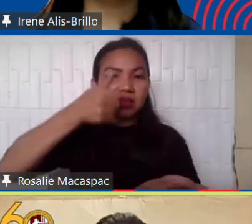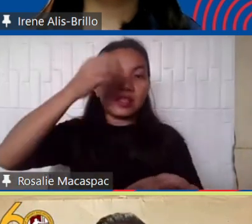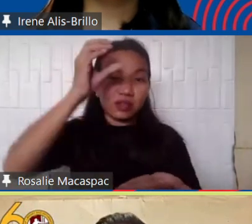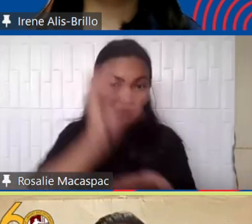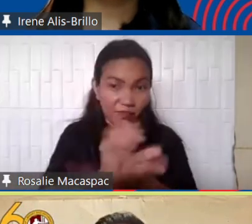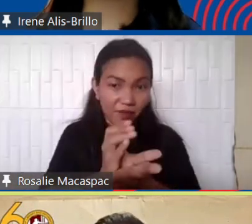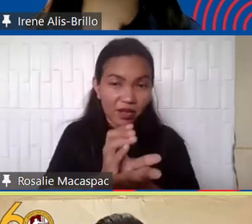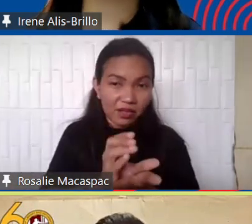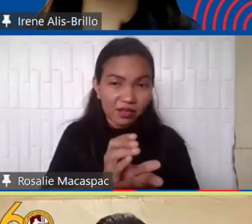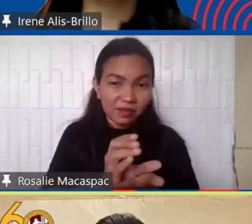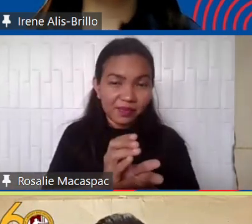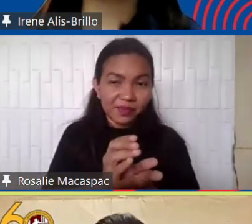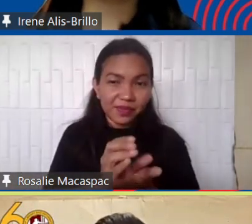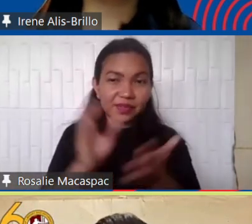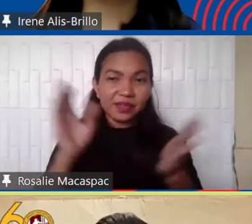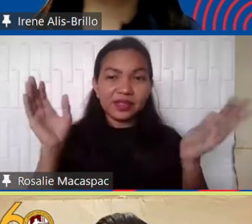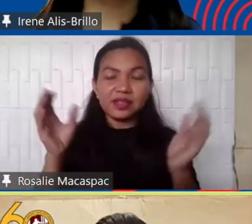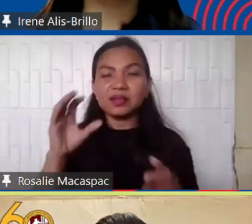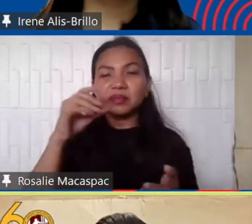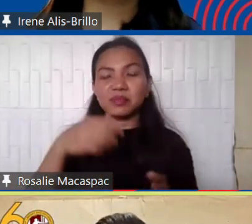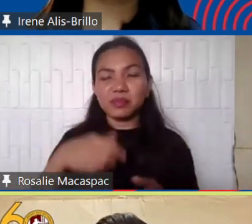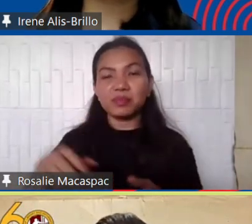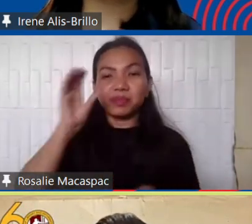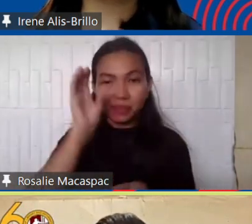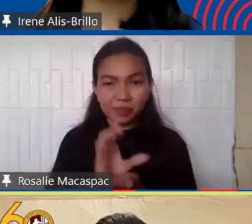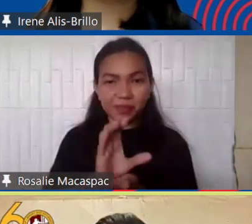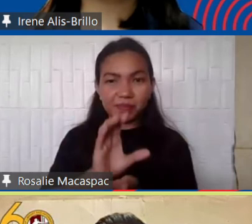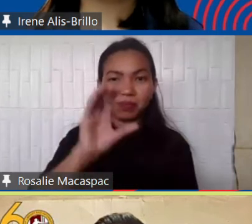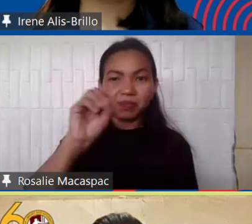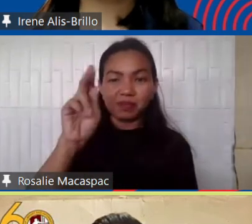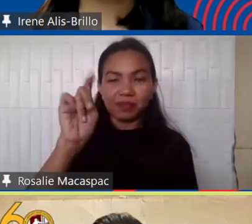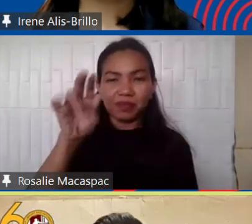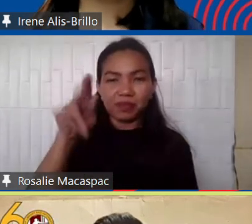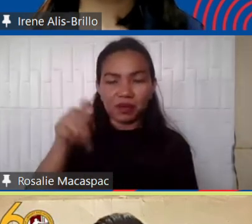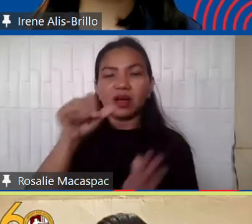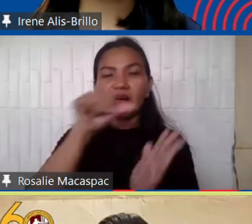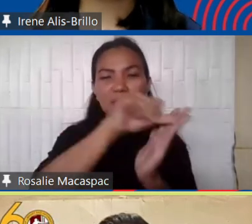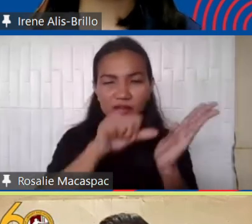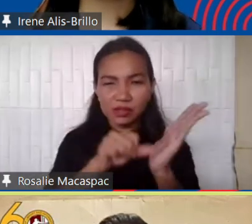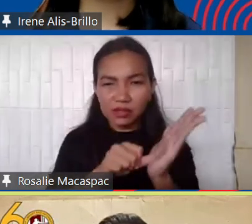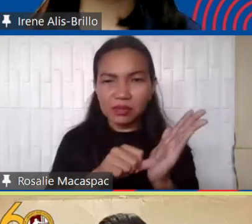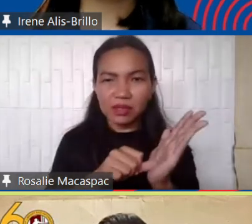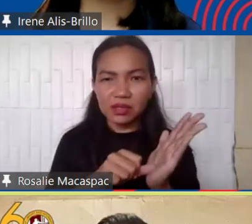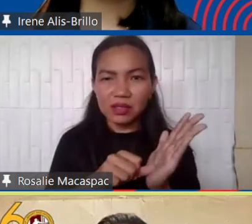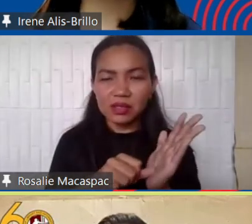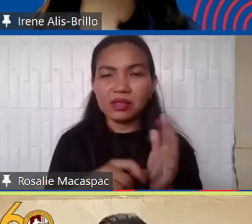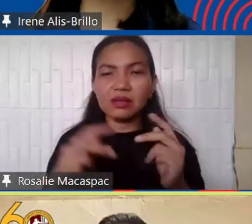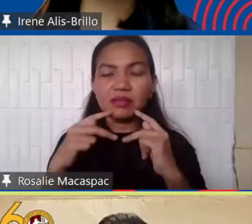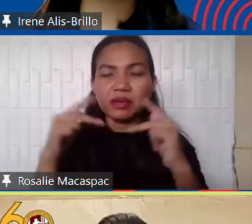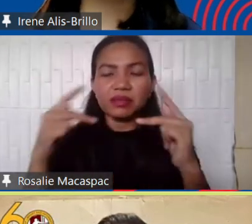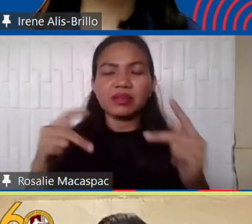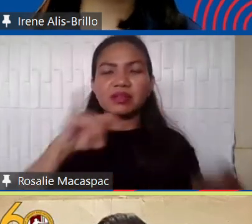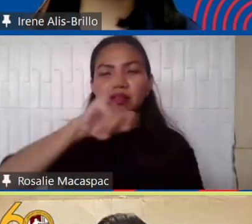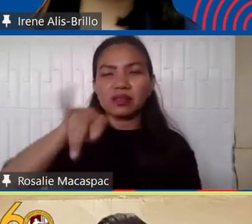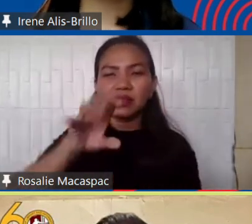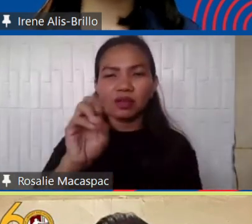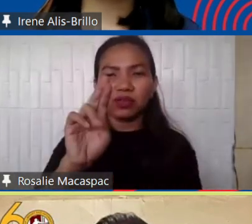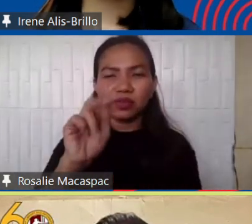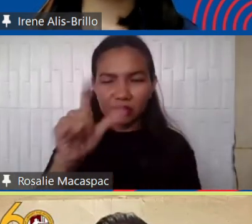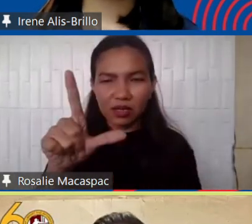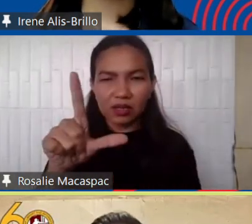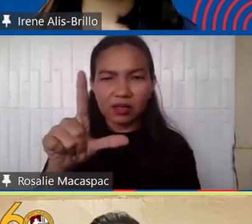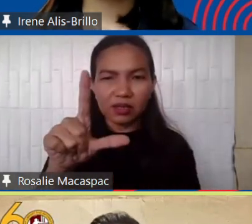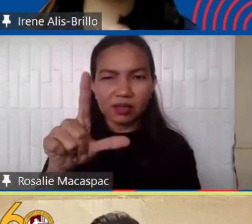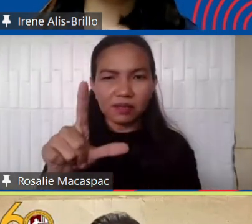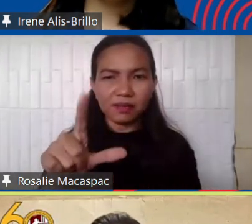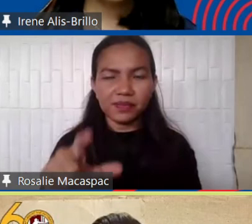output. No, but usually academics will publish in peer-reviewed journals naman. If and usually that's